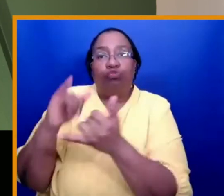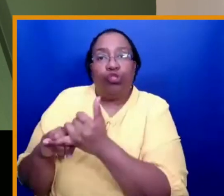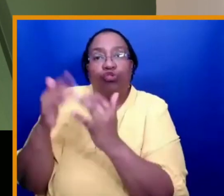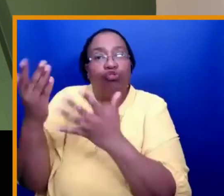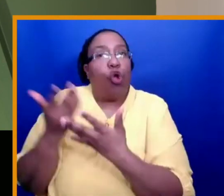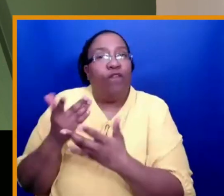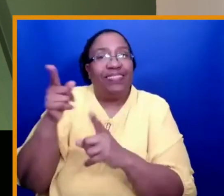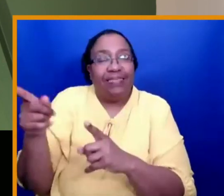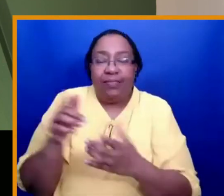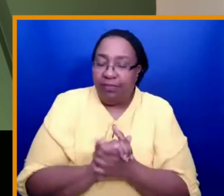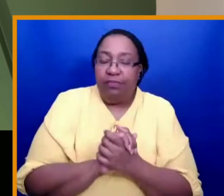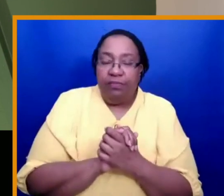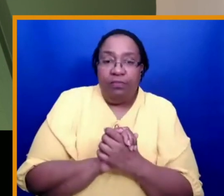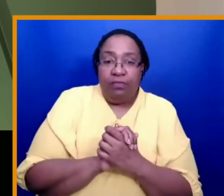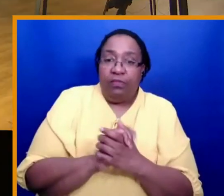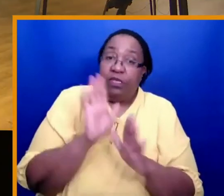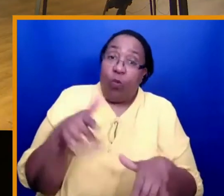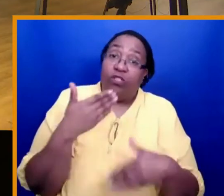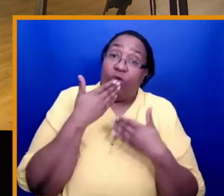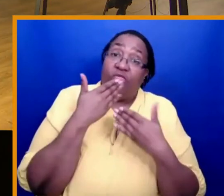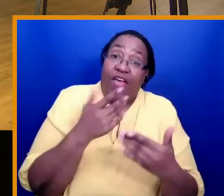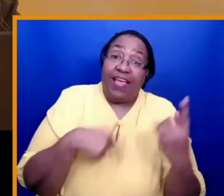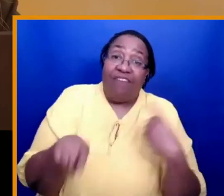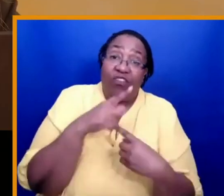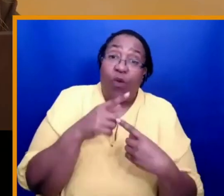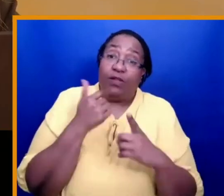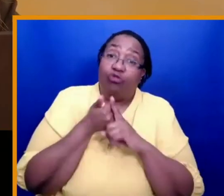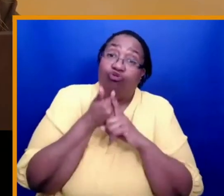ask that you support this motion. Thank you.